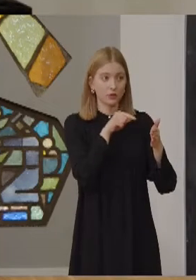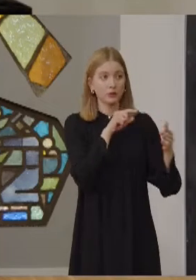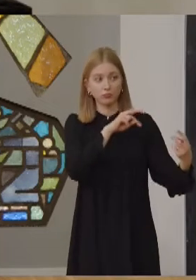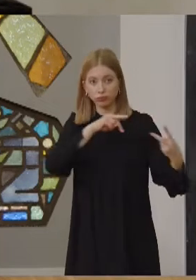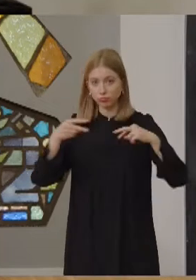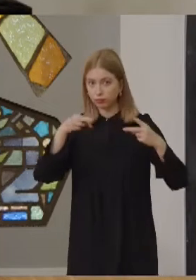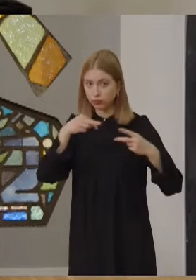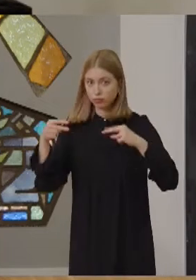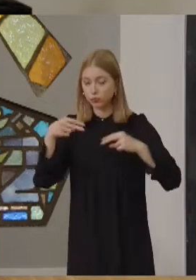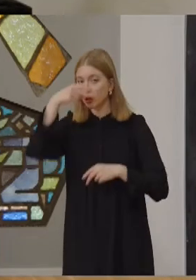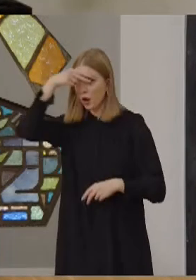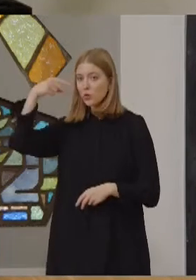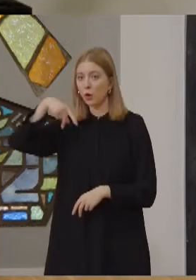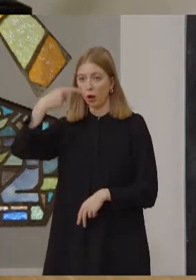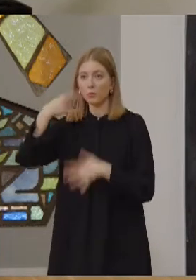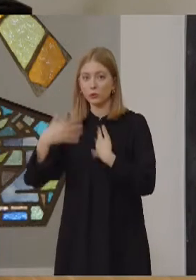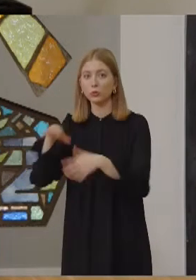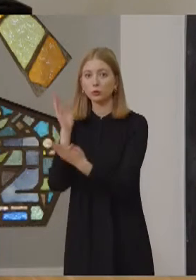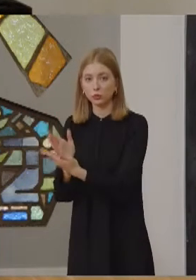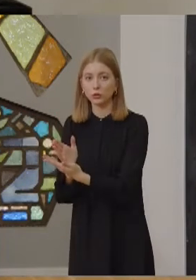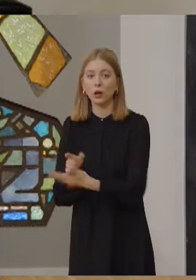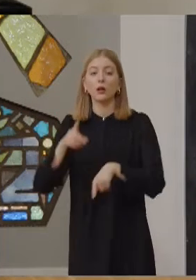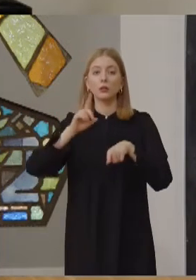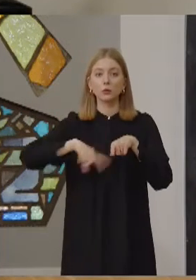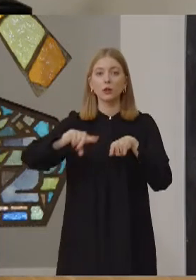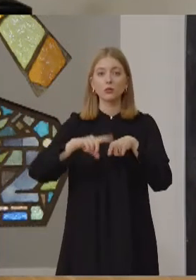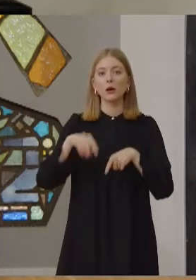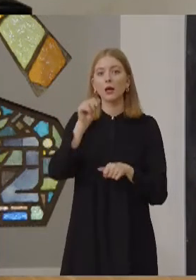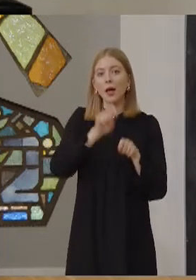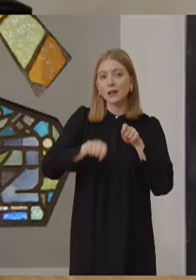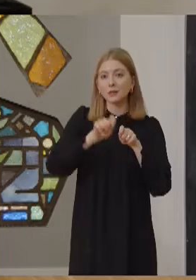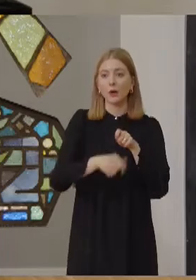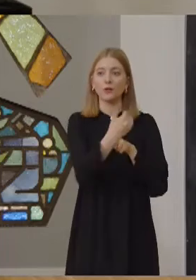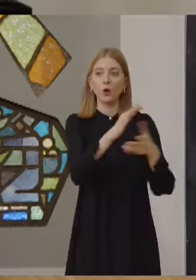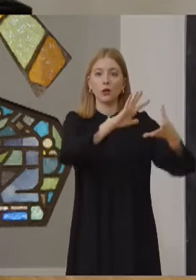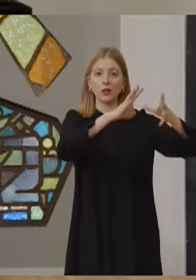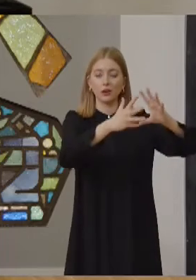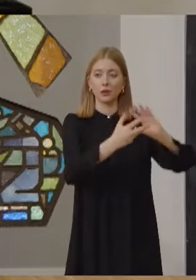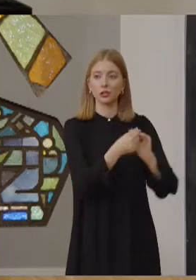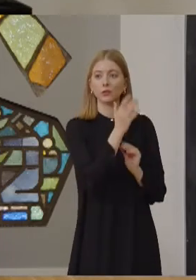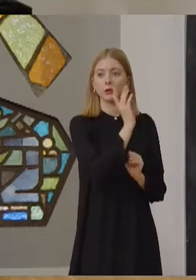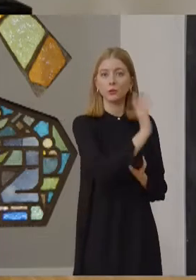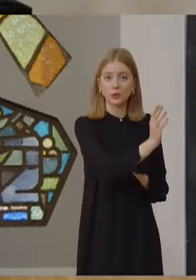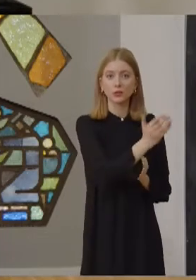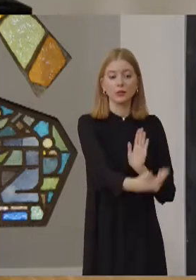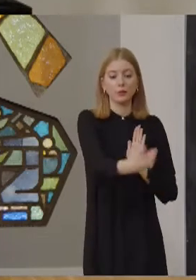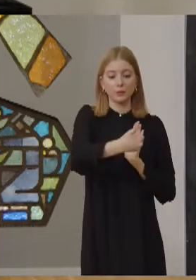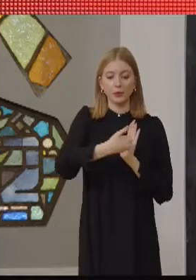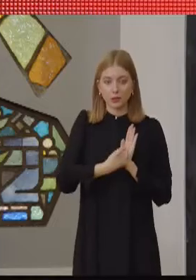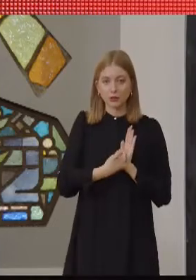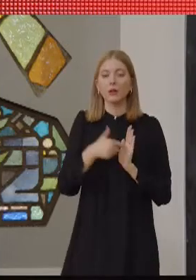are reviewing the translation of the text of the convention, and we will soon have